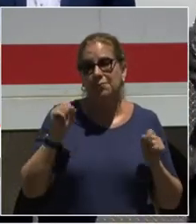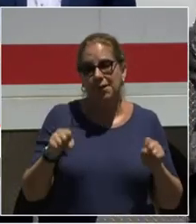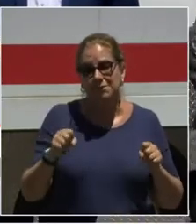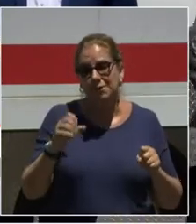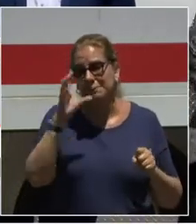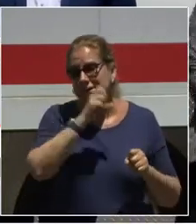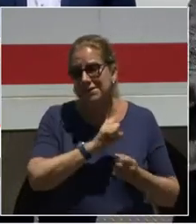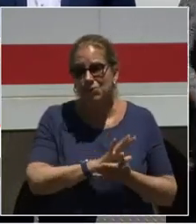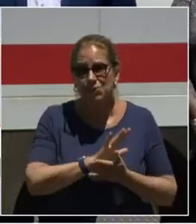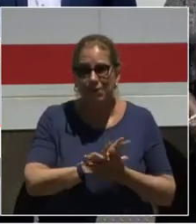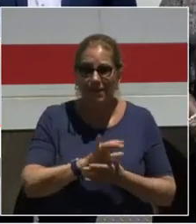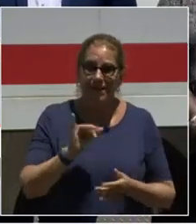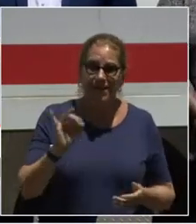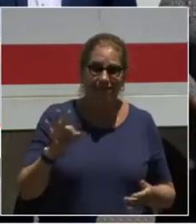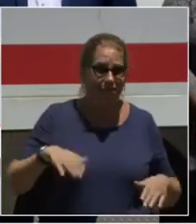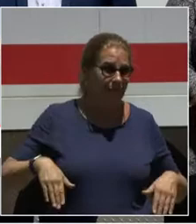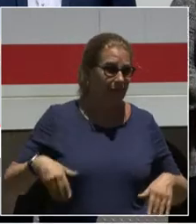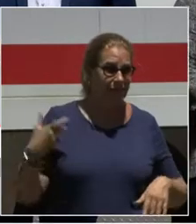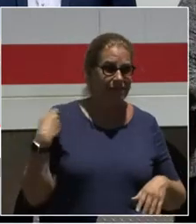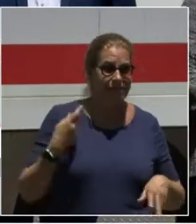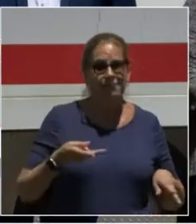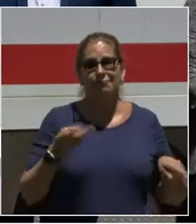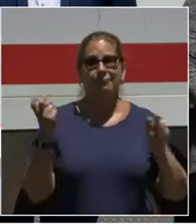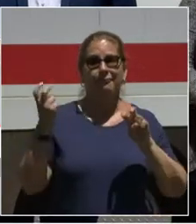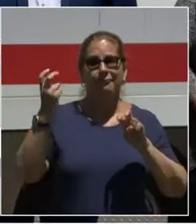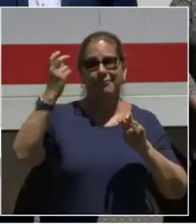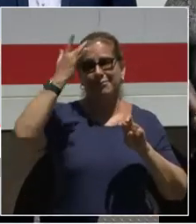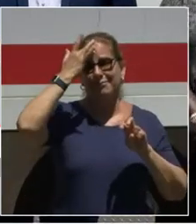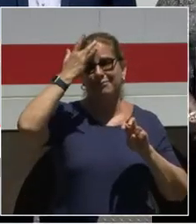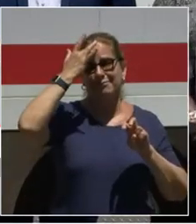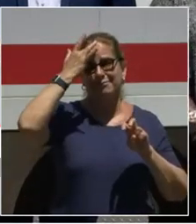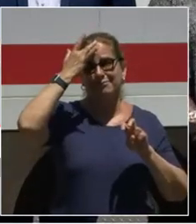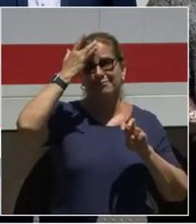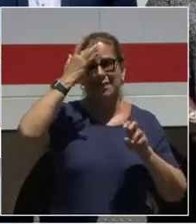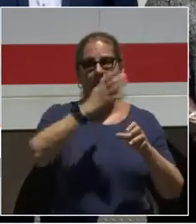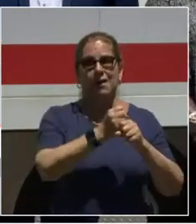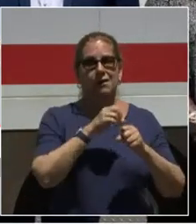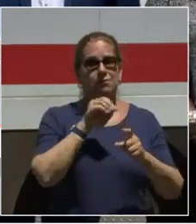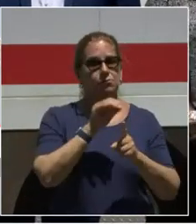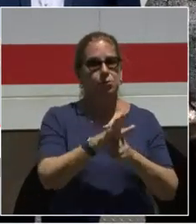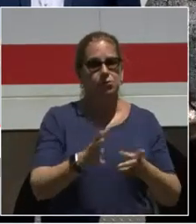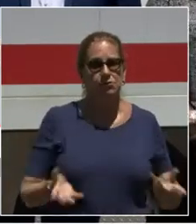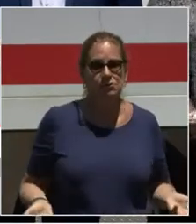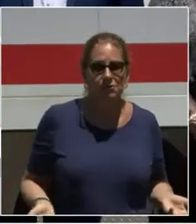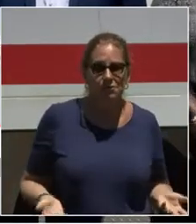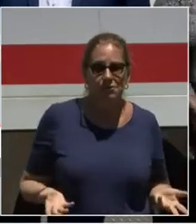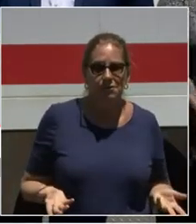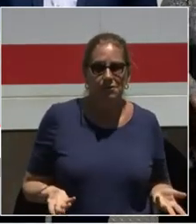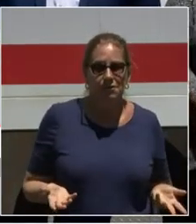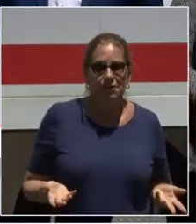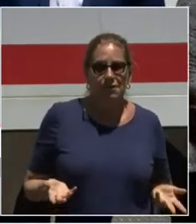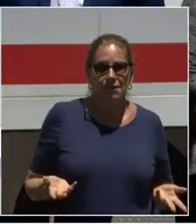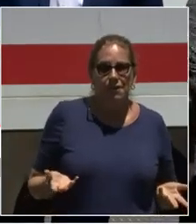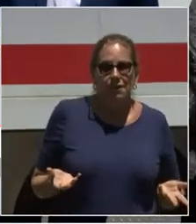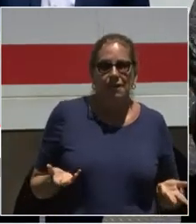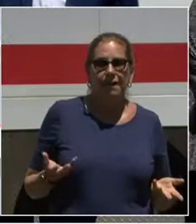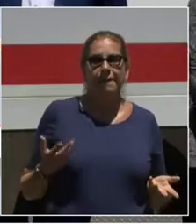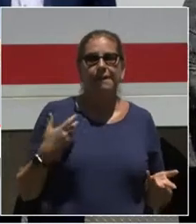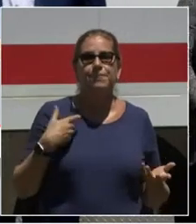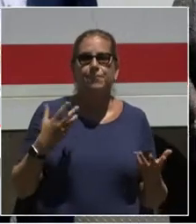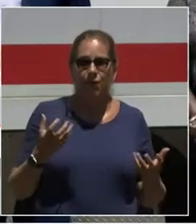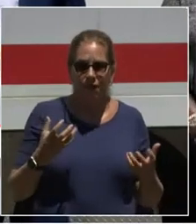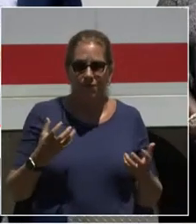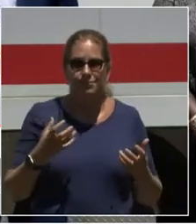COVID exposure. And so what we know is that there's COVID, and there's COVID in our schools, and the best